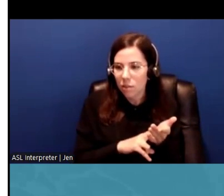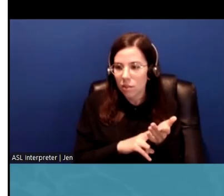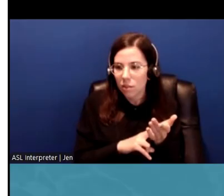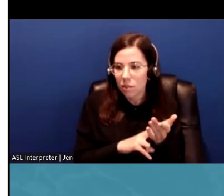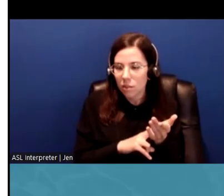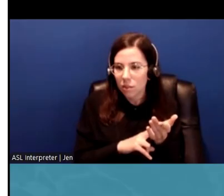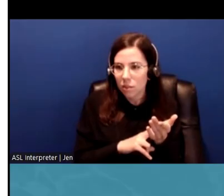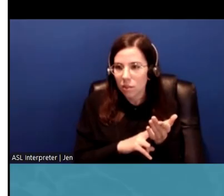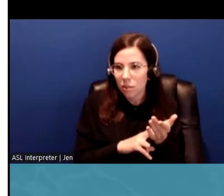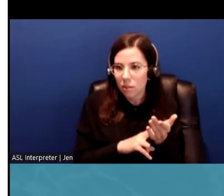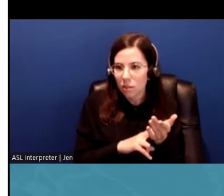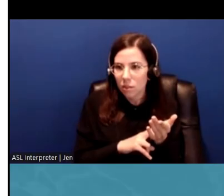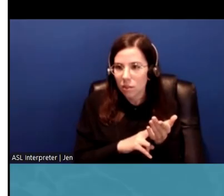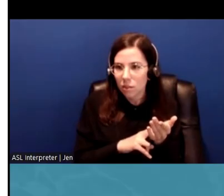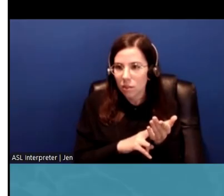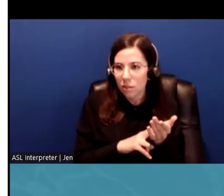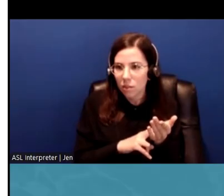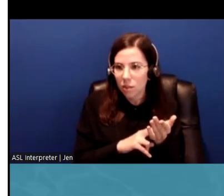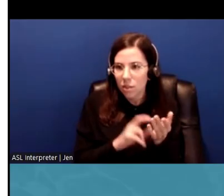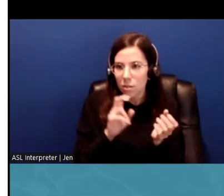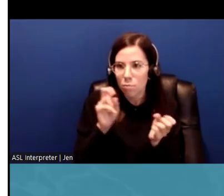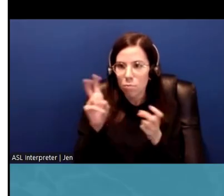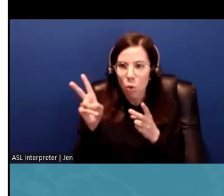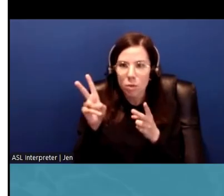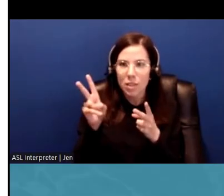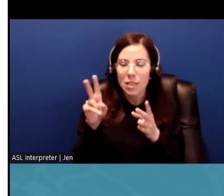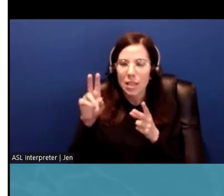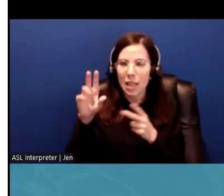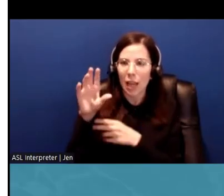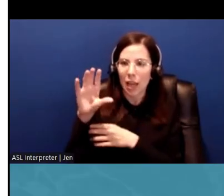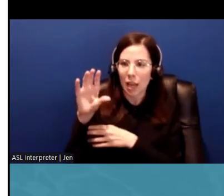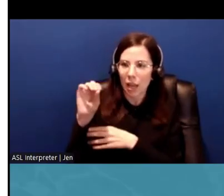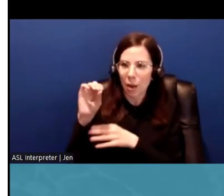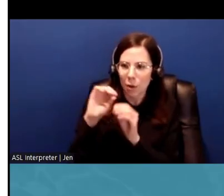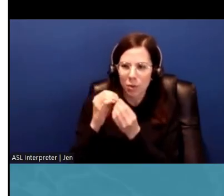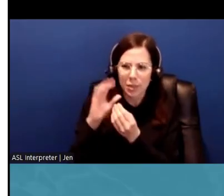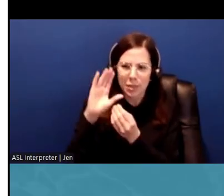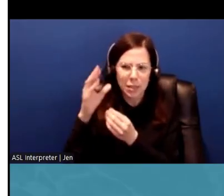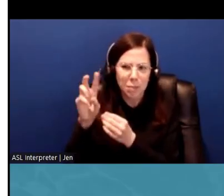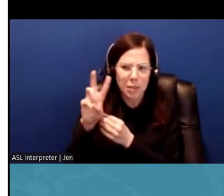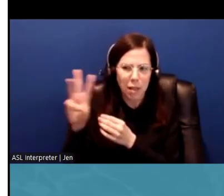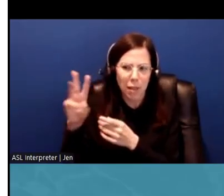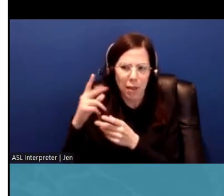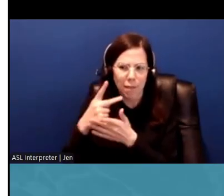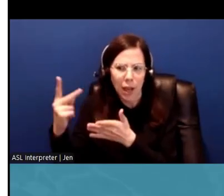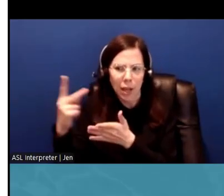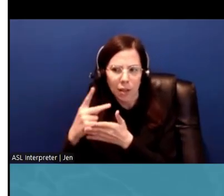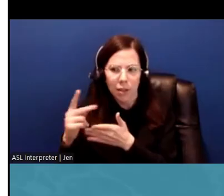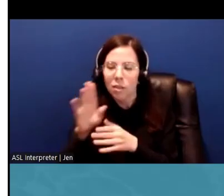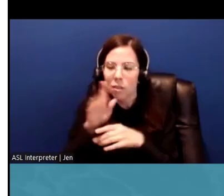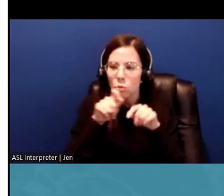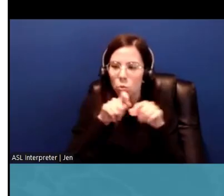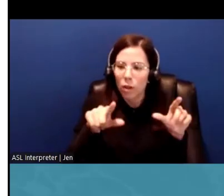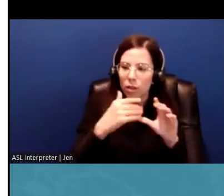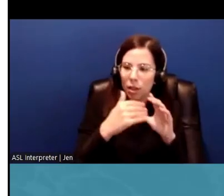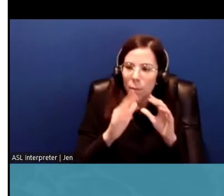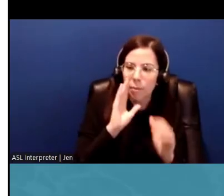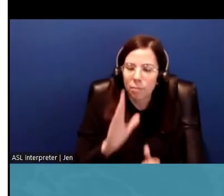as a posting entity. And that link doesn't seem to be working right now, so we'll send that out in the